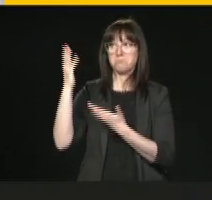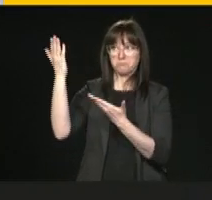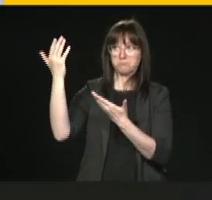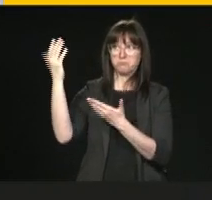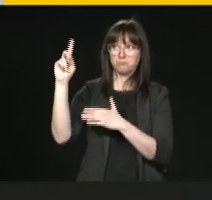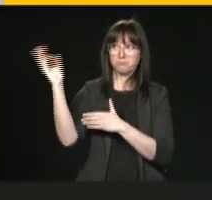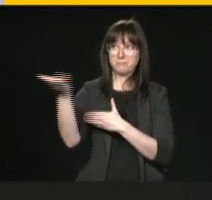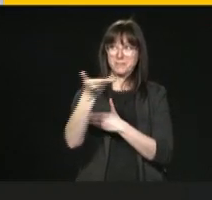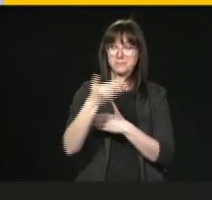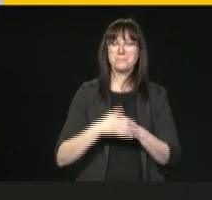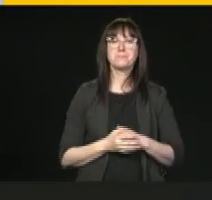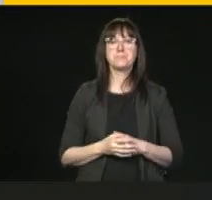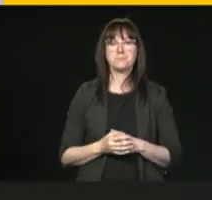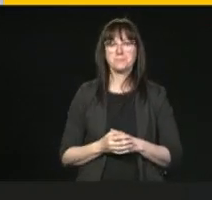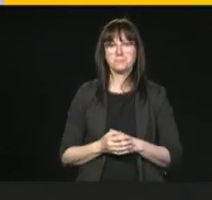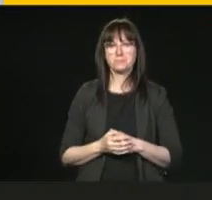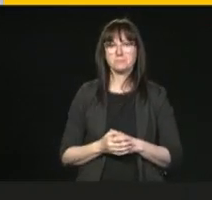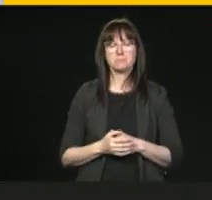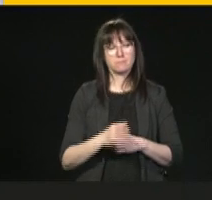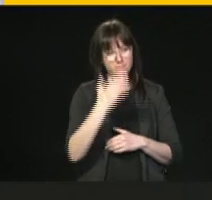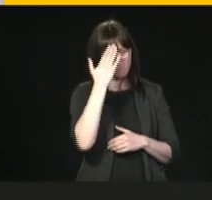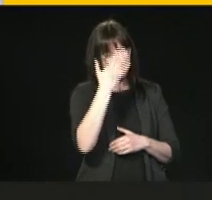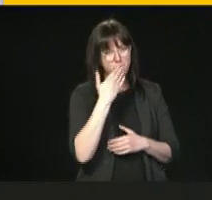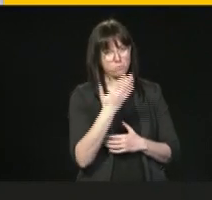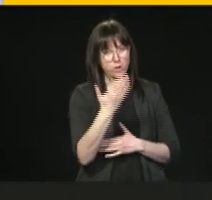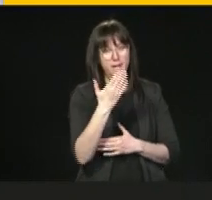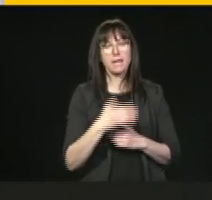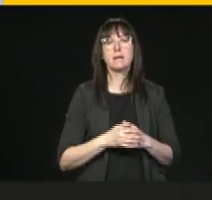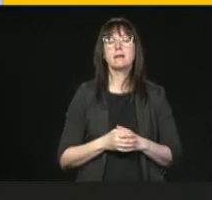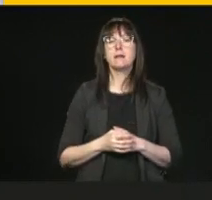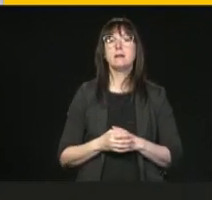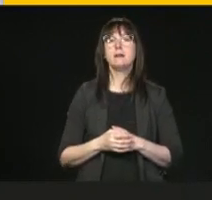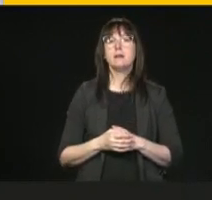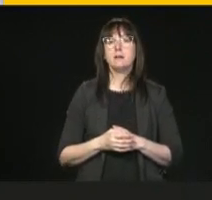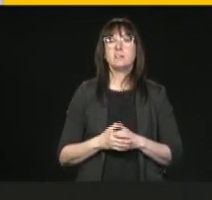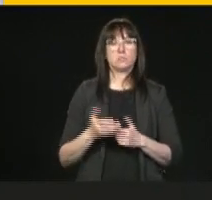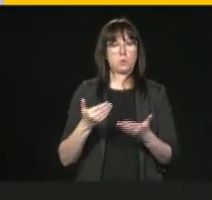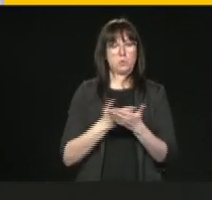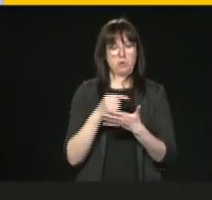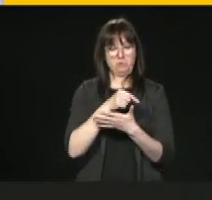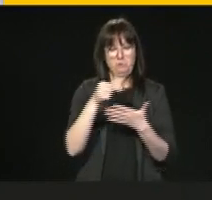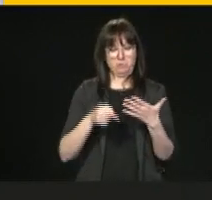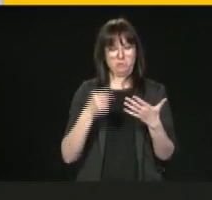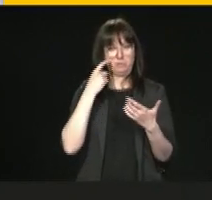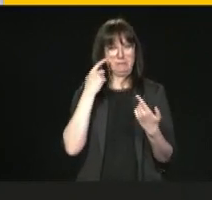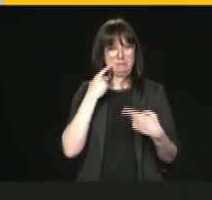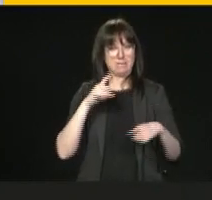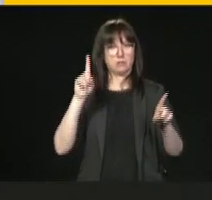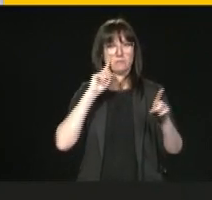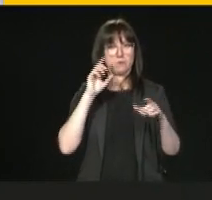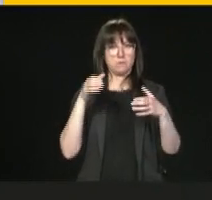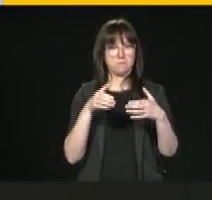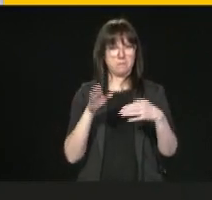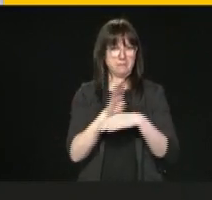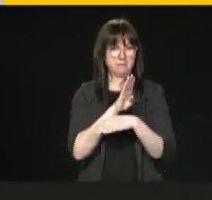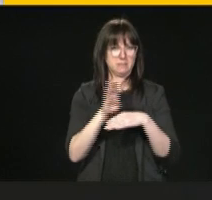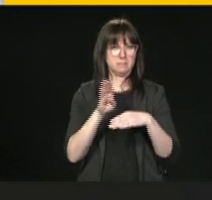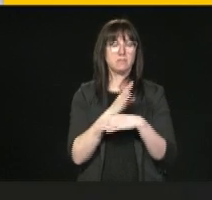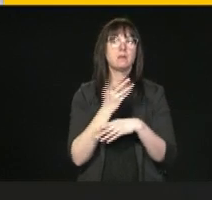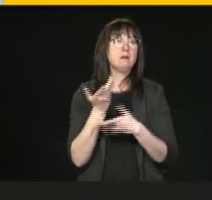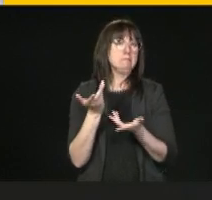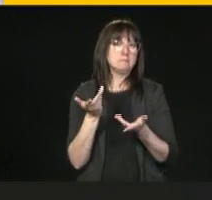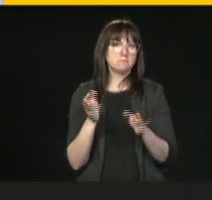open. Good morning, Prime Minister. Just with these new measures that you're announcing, can you give us a sense of the